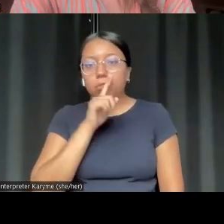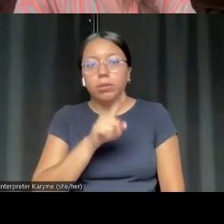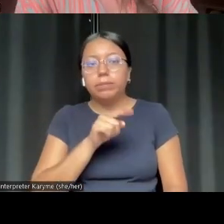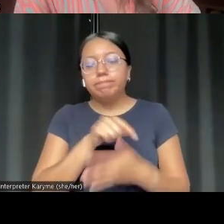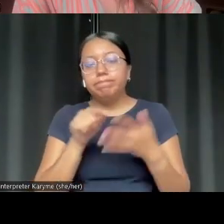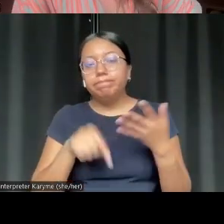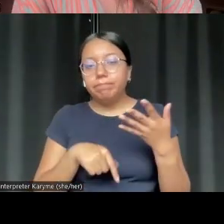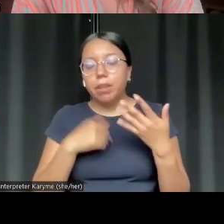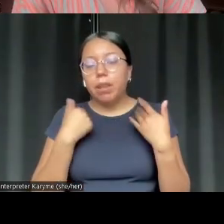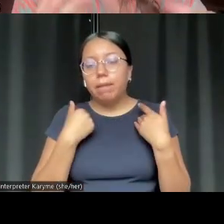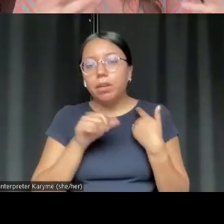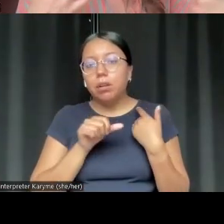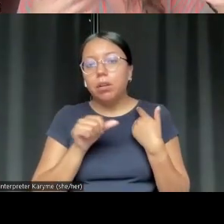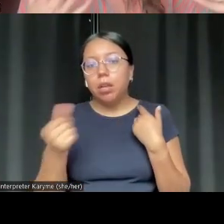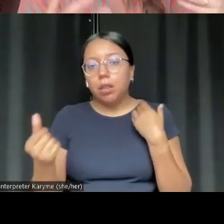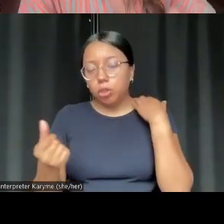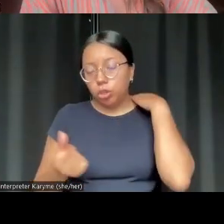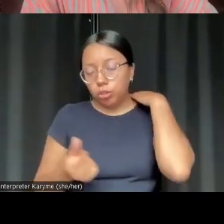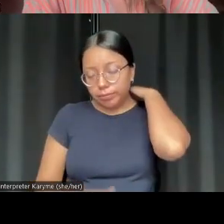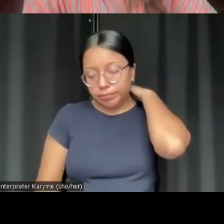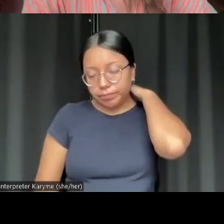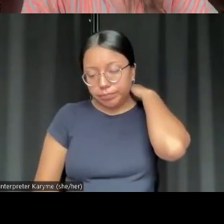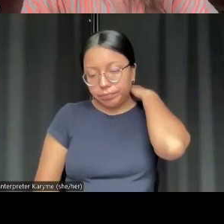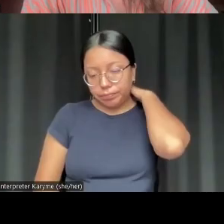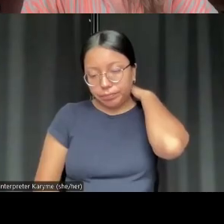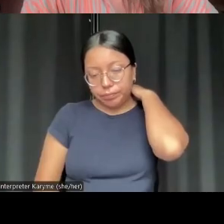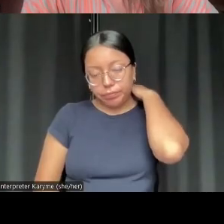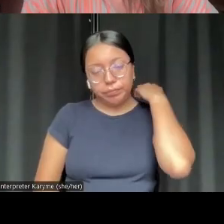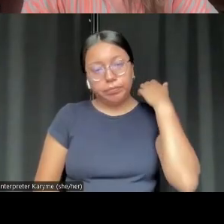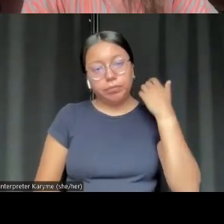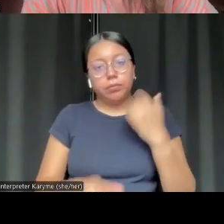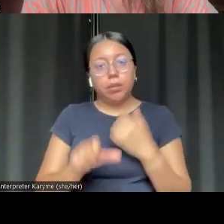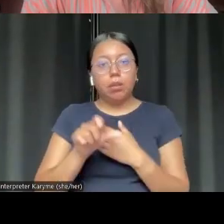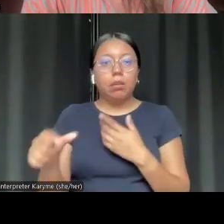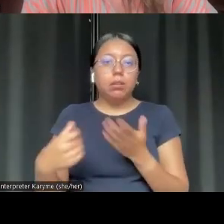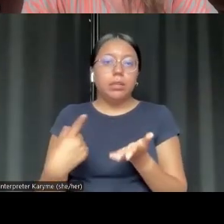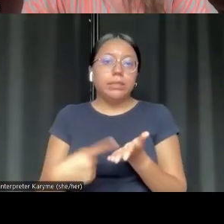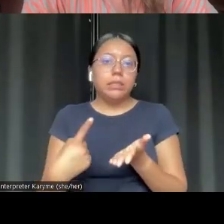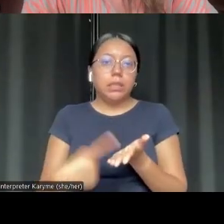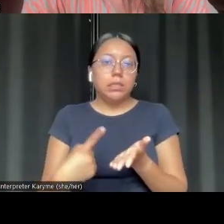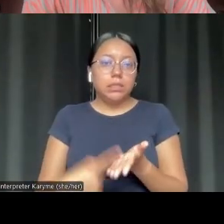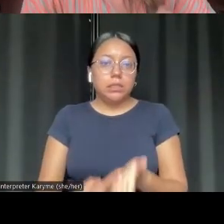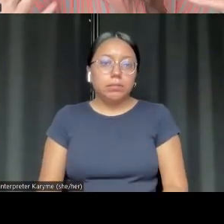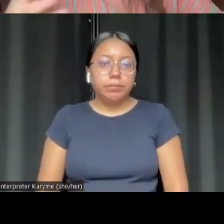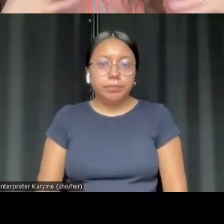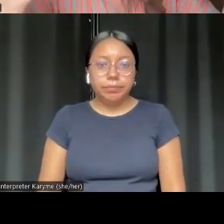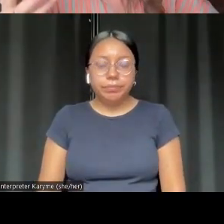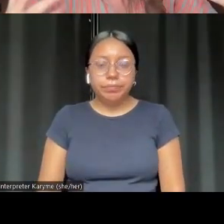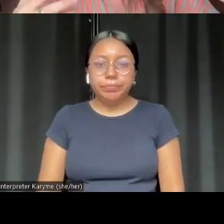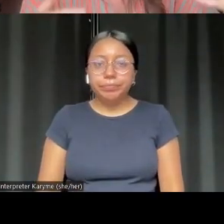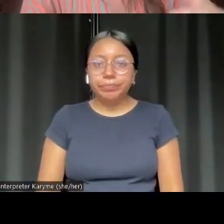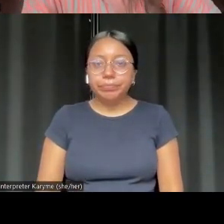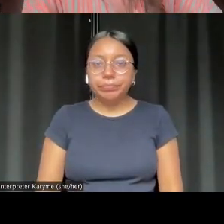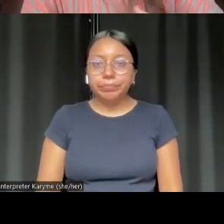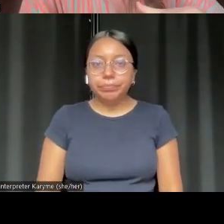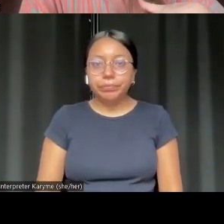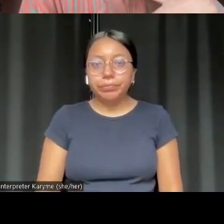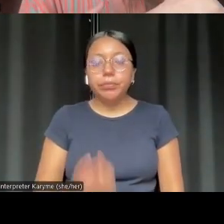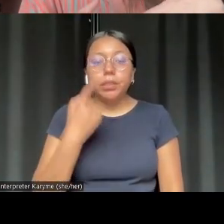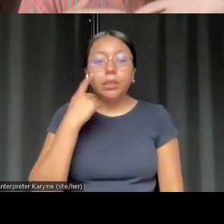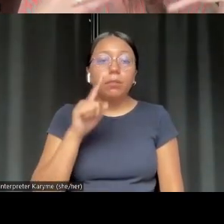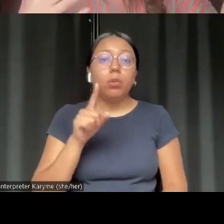little more to discuss. We saw in the wake of the